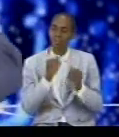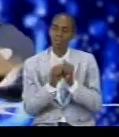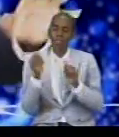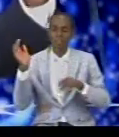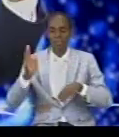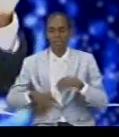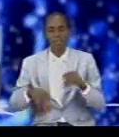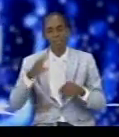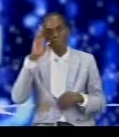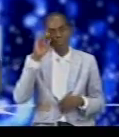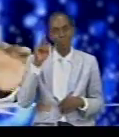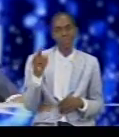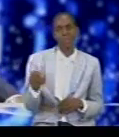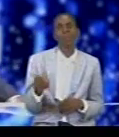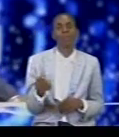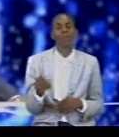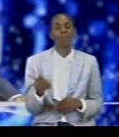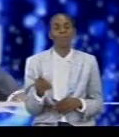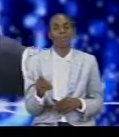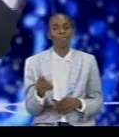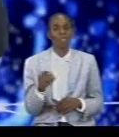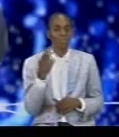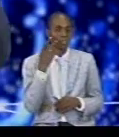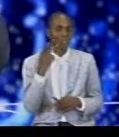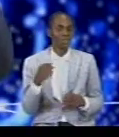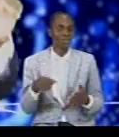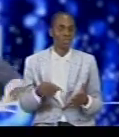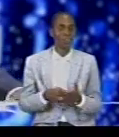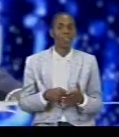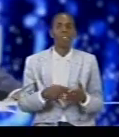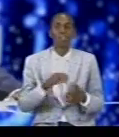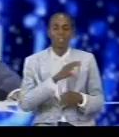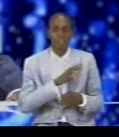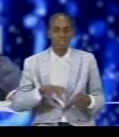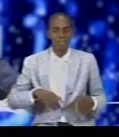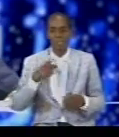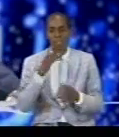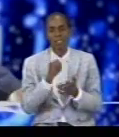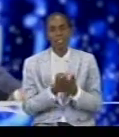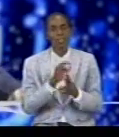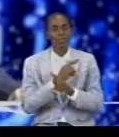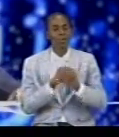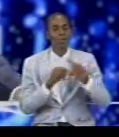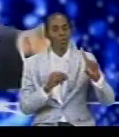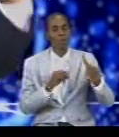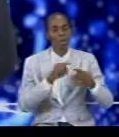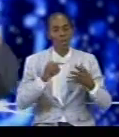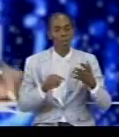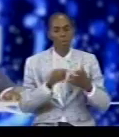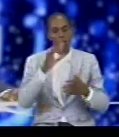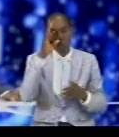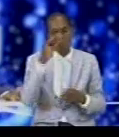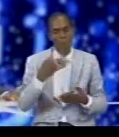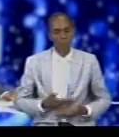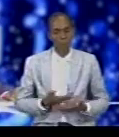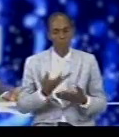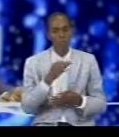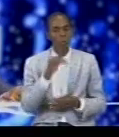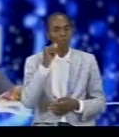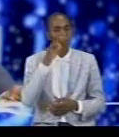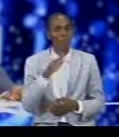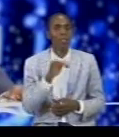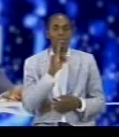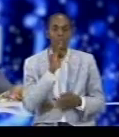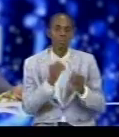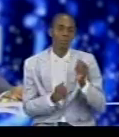all those who are born of women, no one is greater than John the Baptist, and made it clear what is why